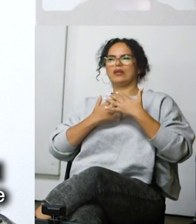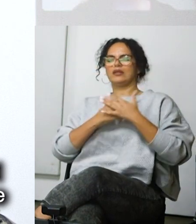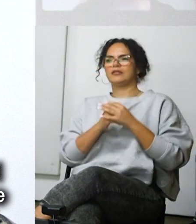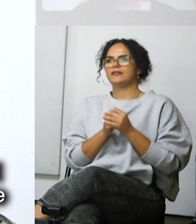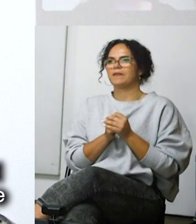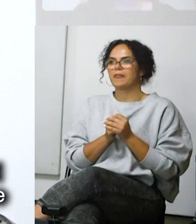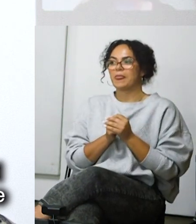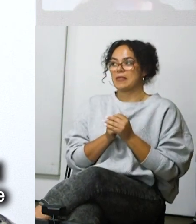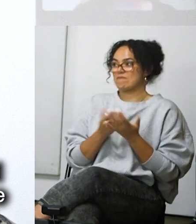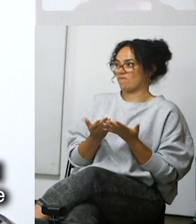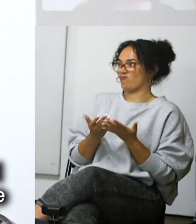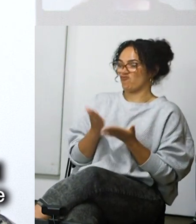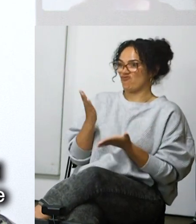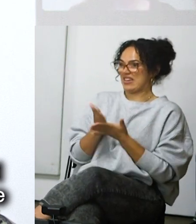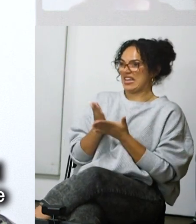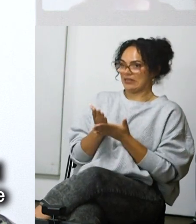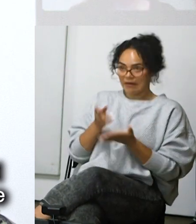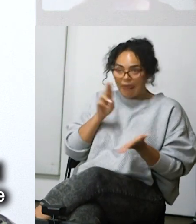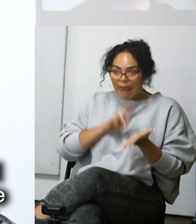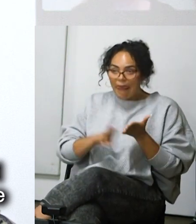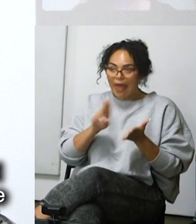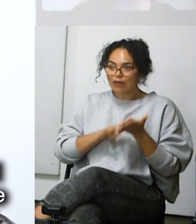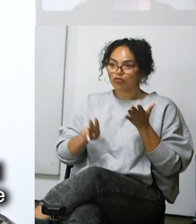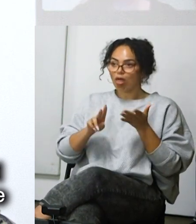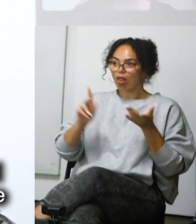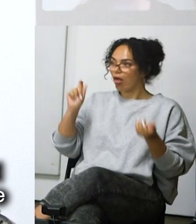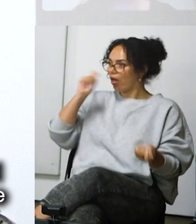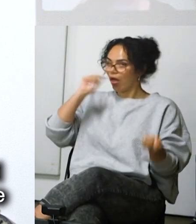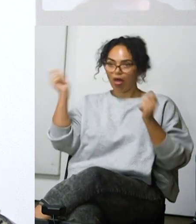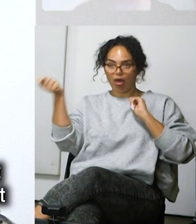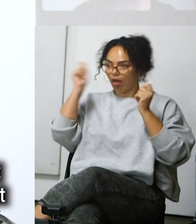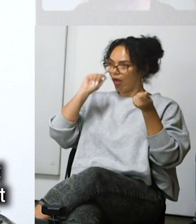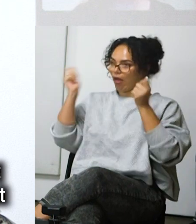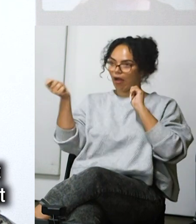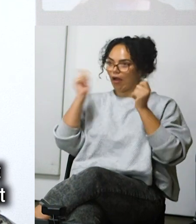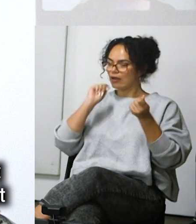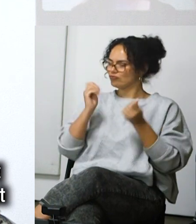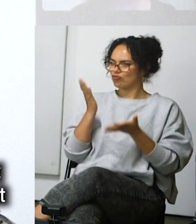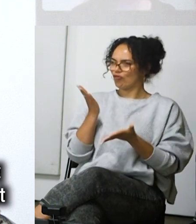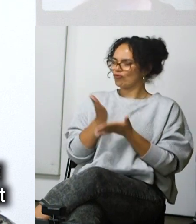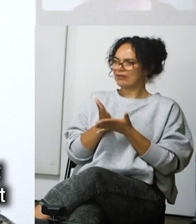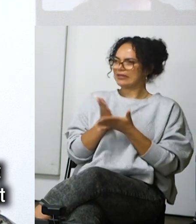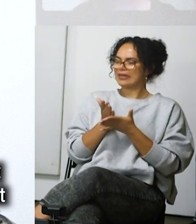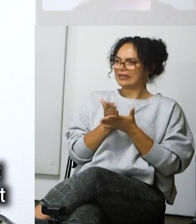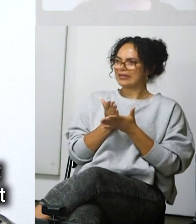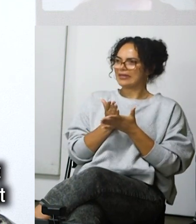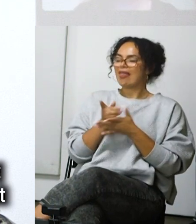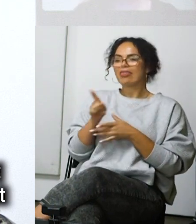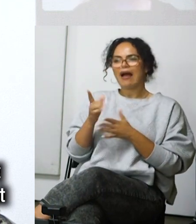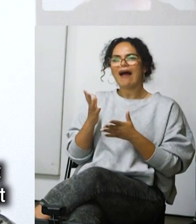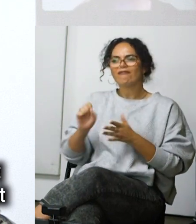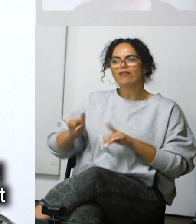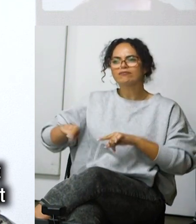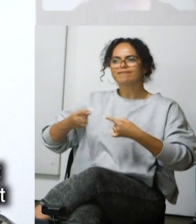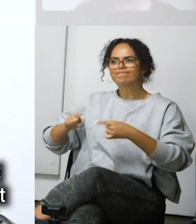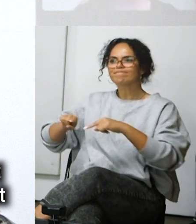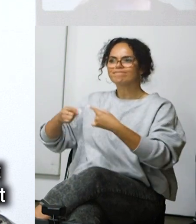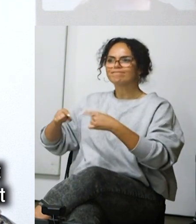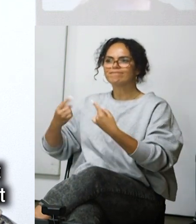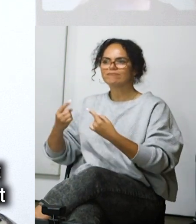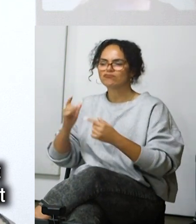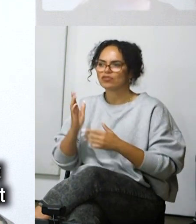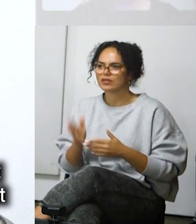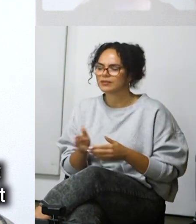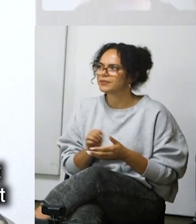not natural multitaskers, and that obviously can pose challenges. But on the other hand, it means